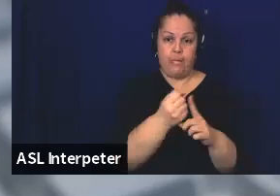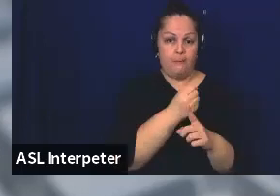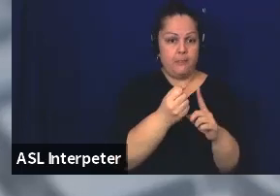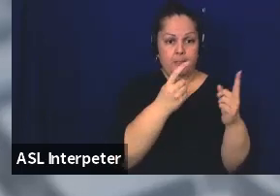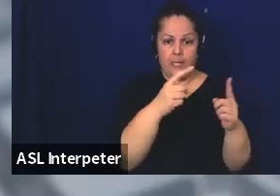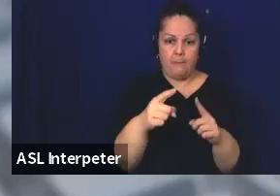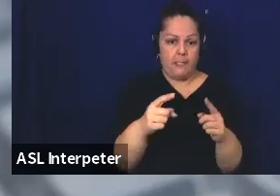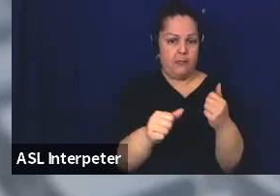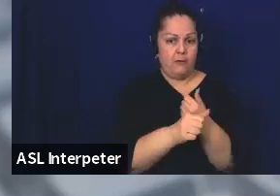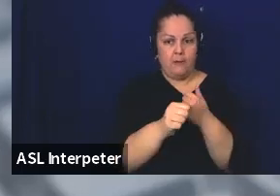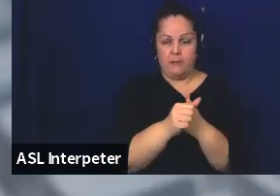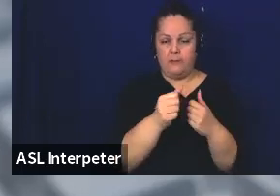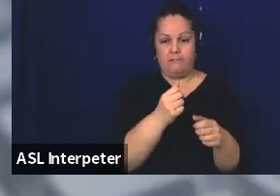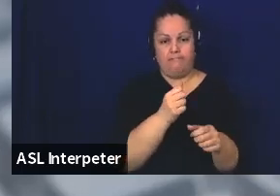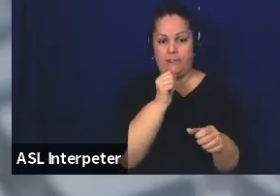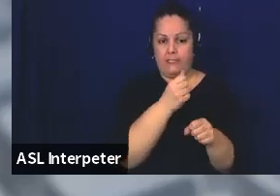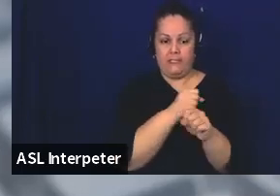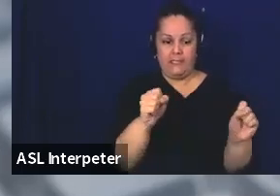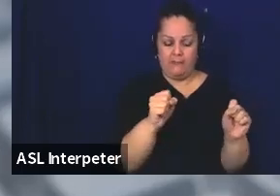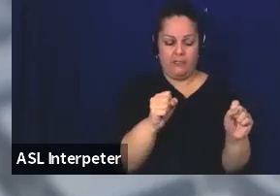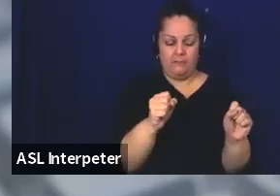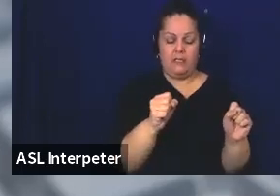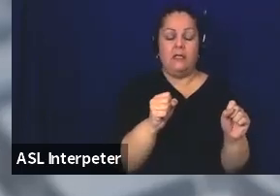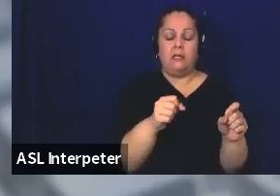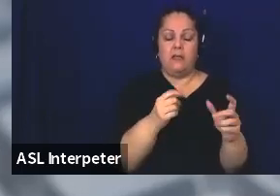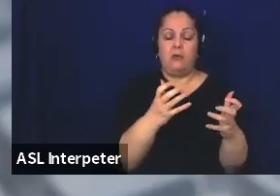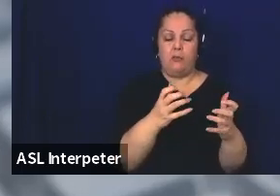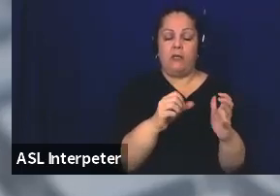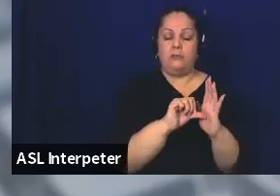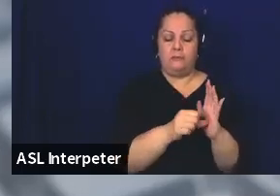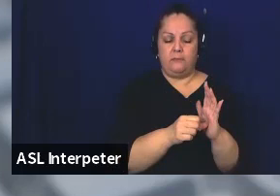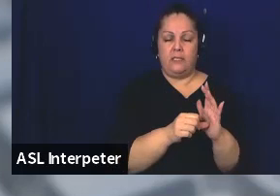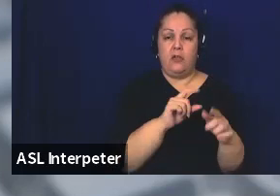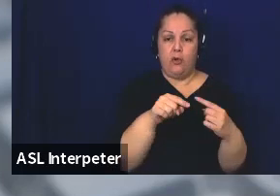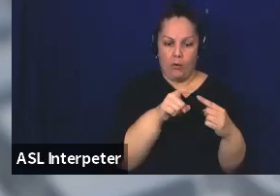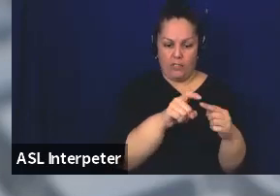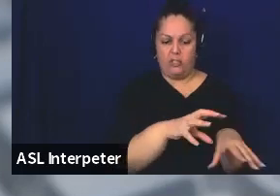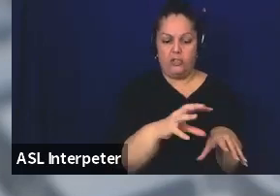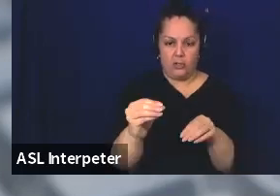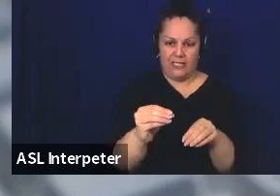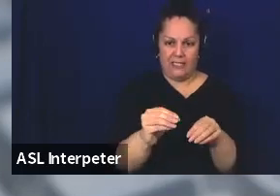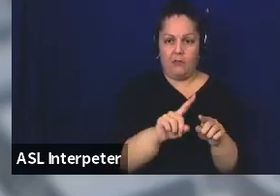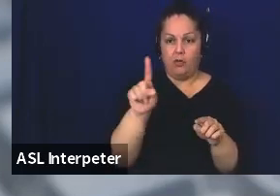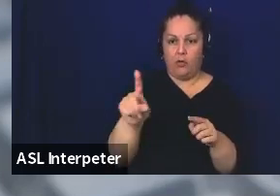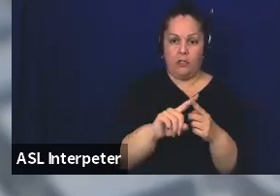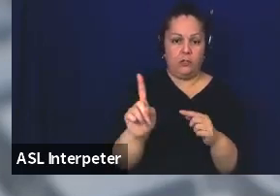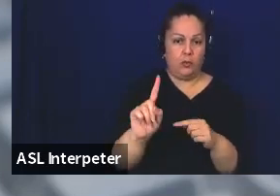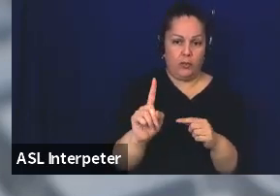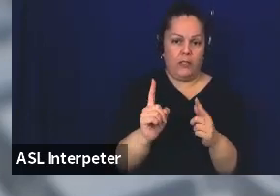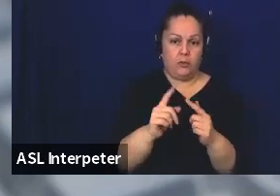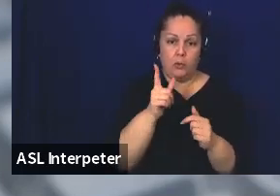occurring or some safety concern occurring, we want to highlight when they should leave and who they should be going to.